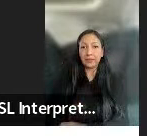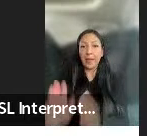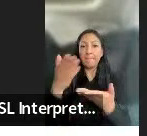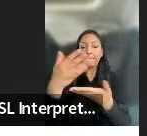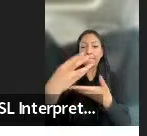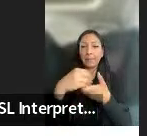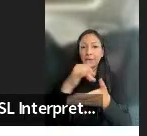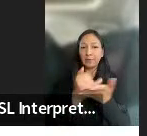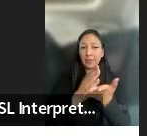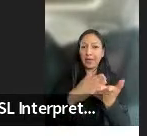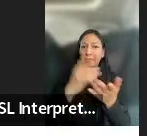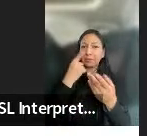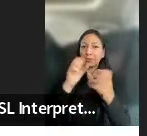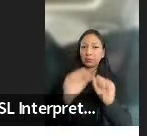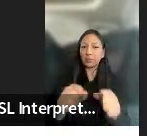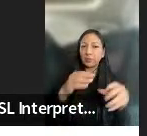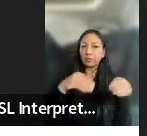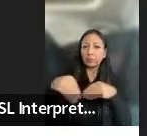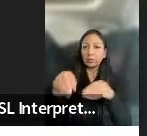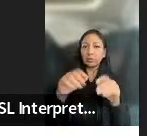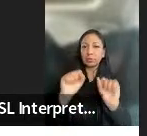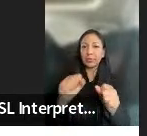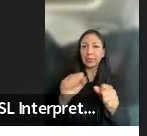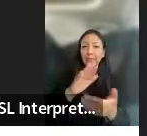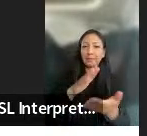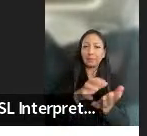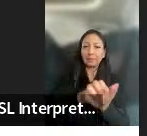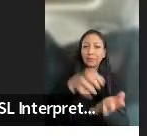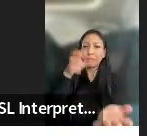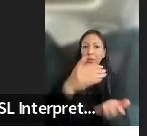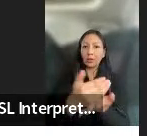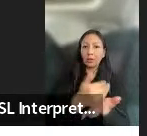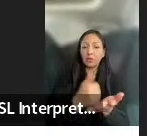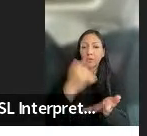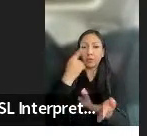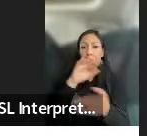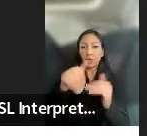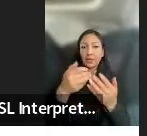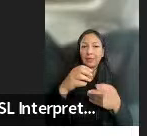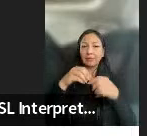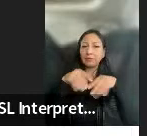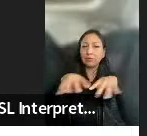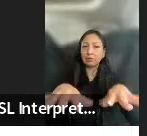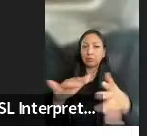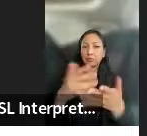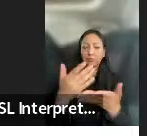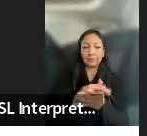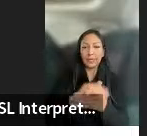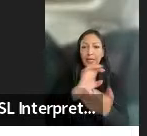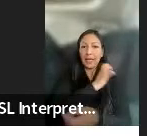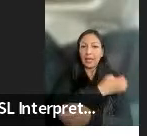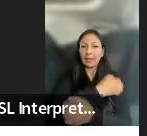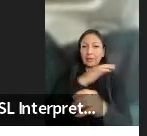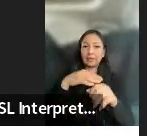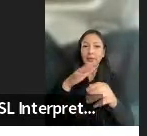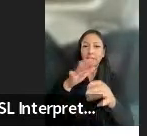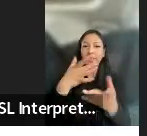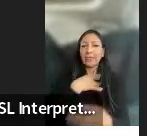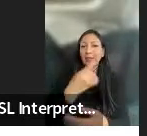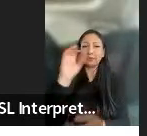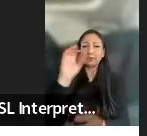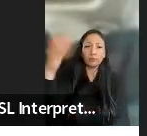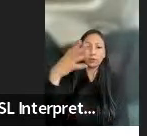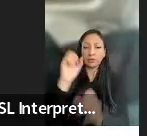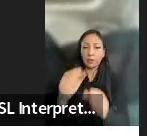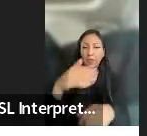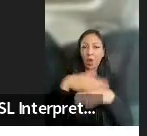to mobilize and capitalize on all of the distributed energy resources like solar across all of our city's rooftops, ensuring